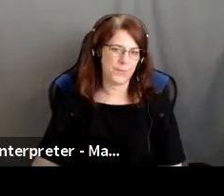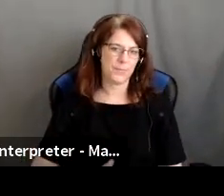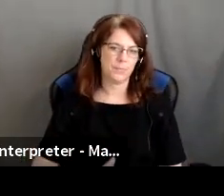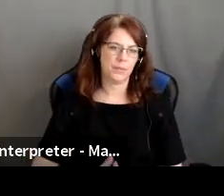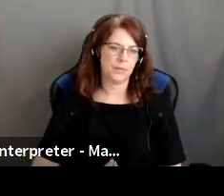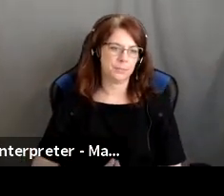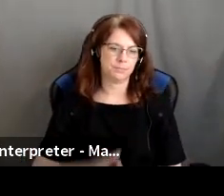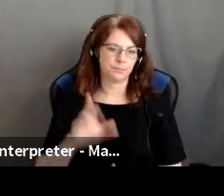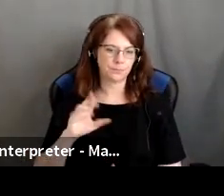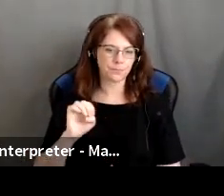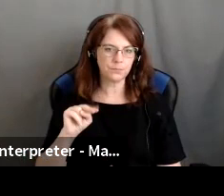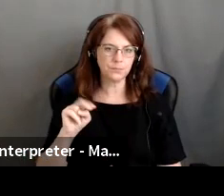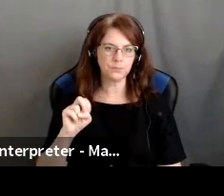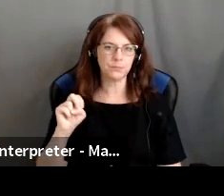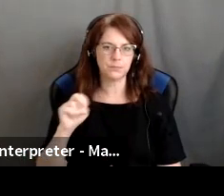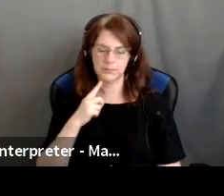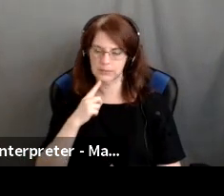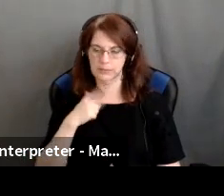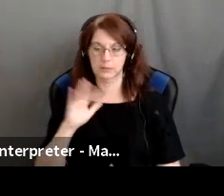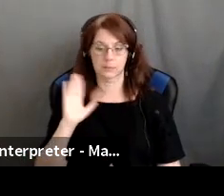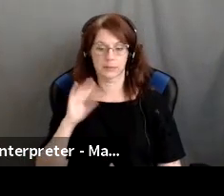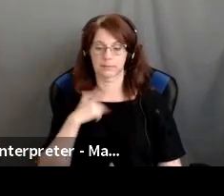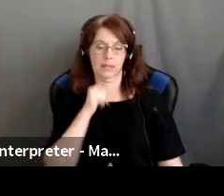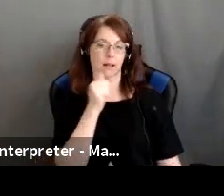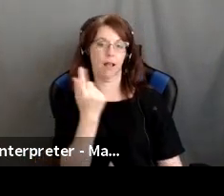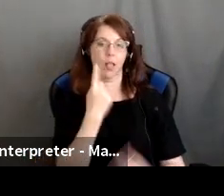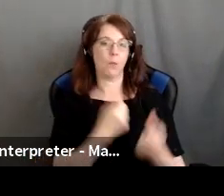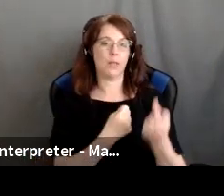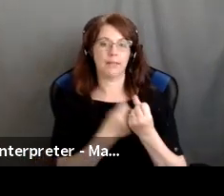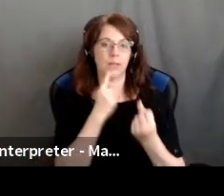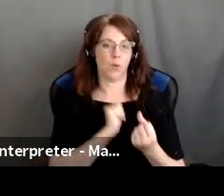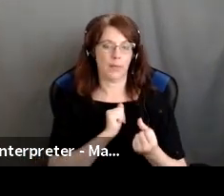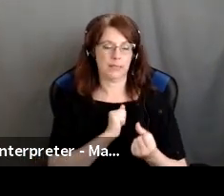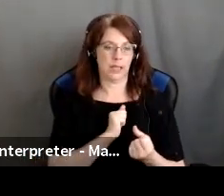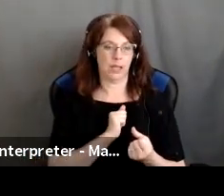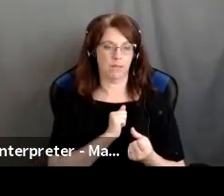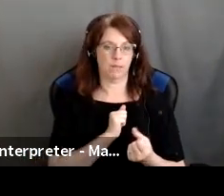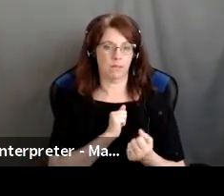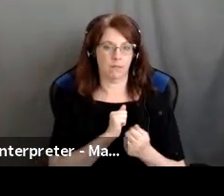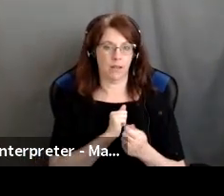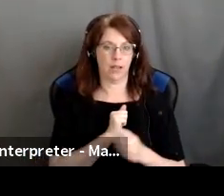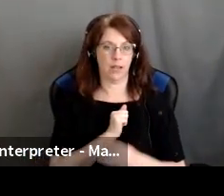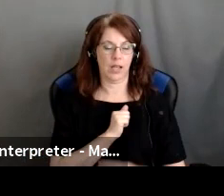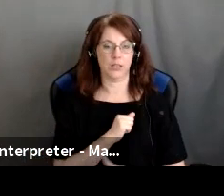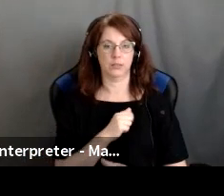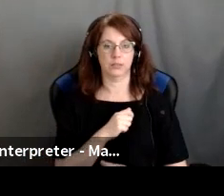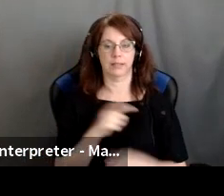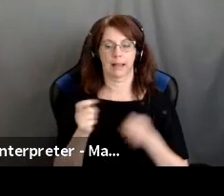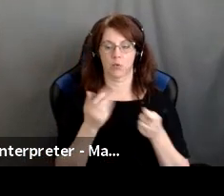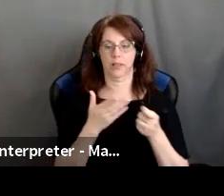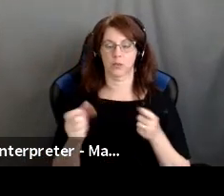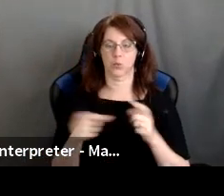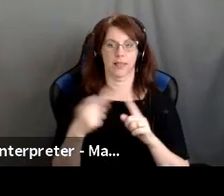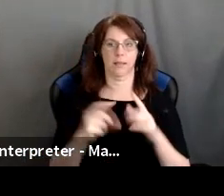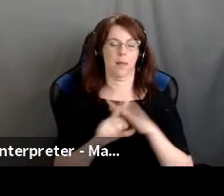And Renee says, in the past, I've not always advocated for myself. I just took the things as they came at me. I've learned to